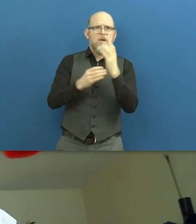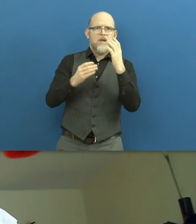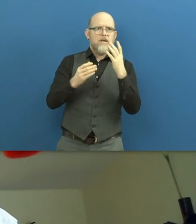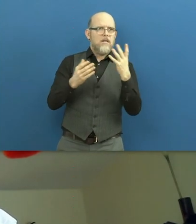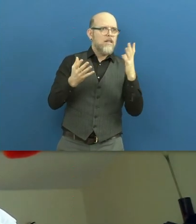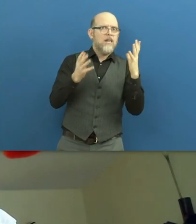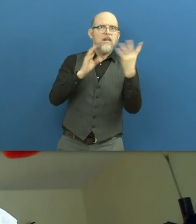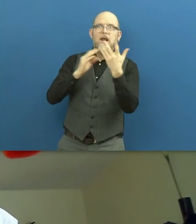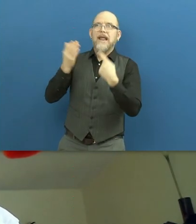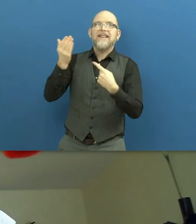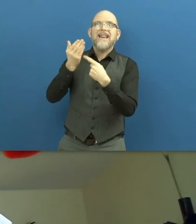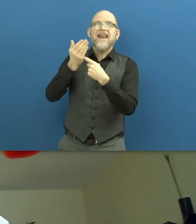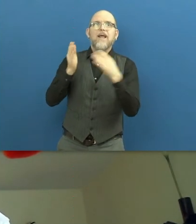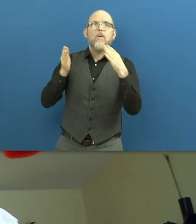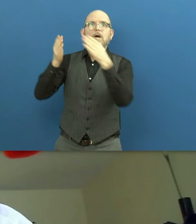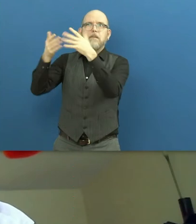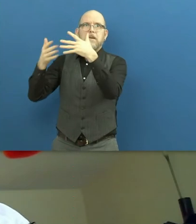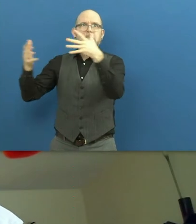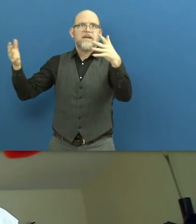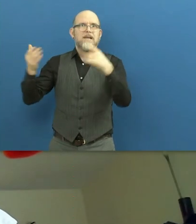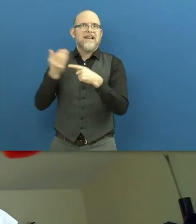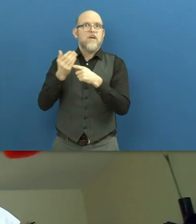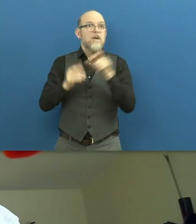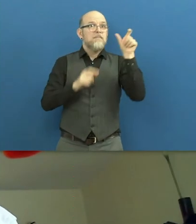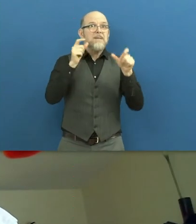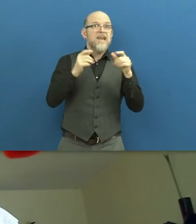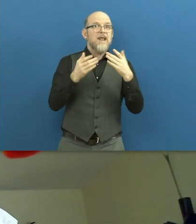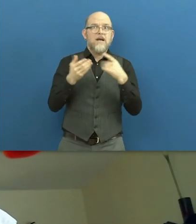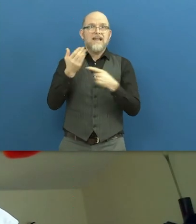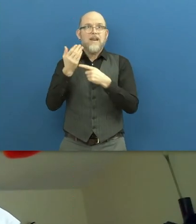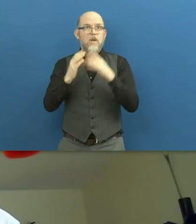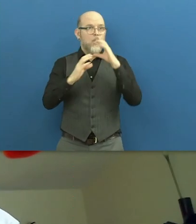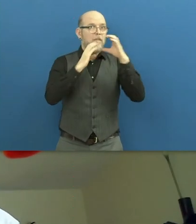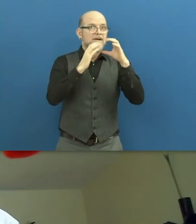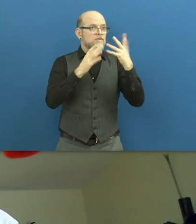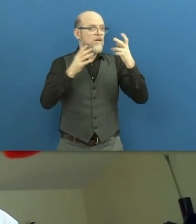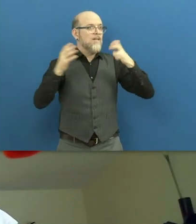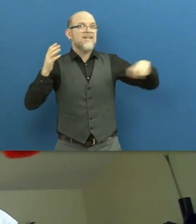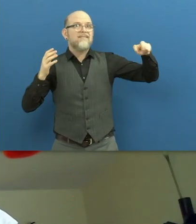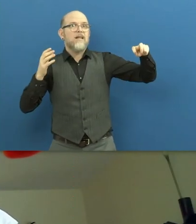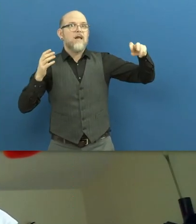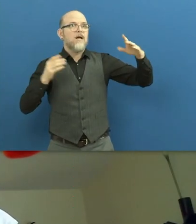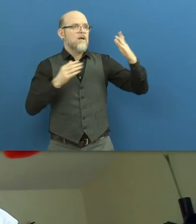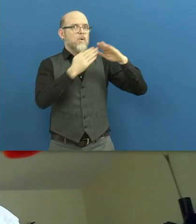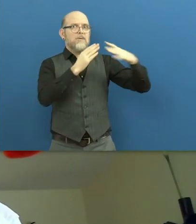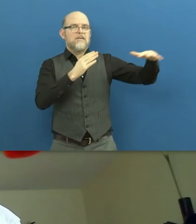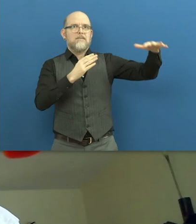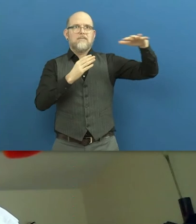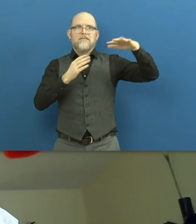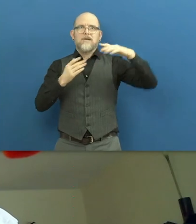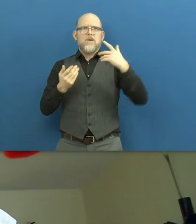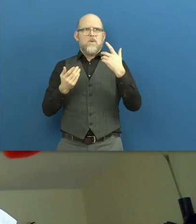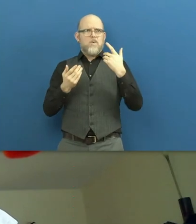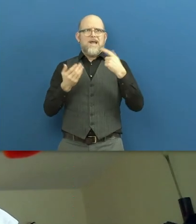technologies are rapidly modifying the way people interact, work, travel, and communicate both at home and in their communities. While